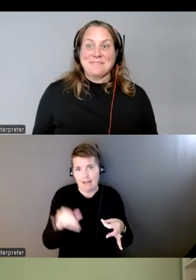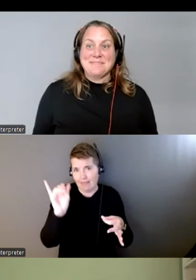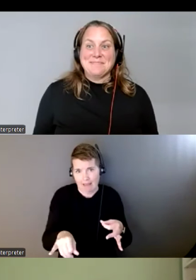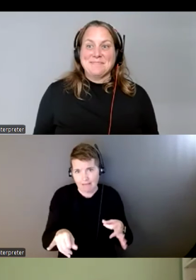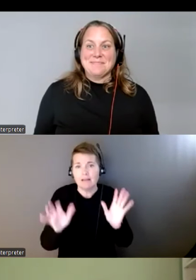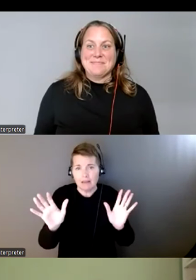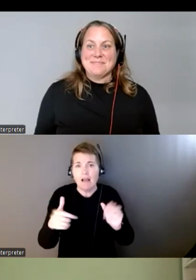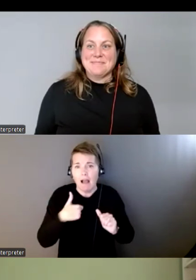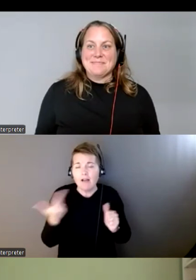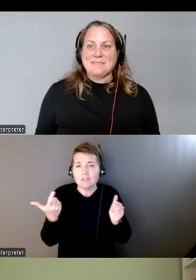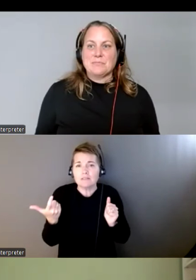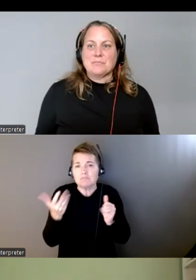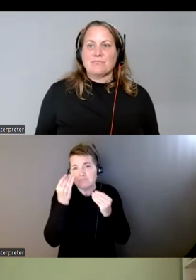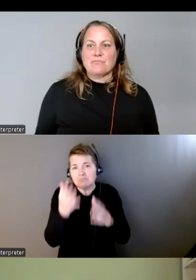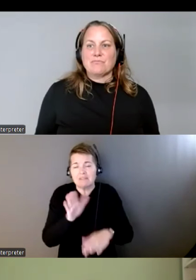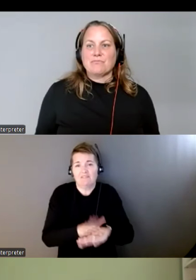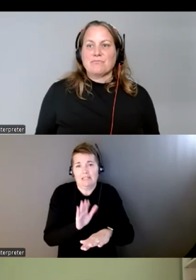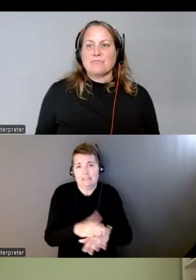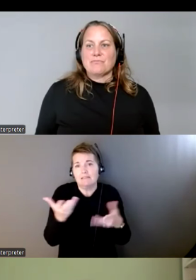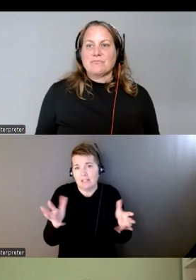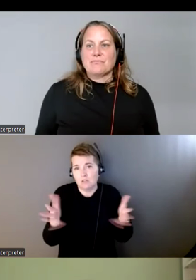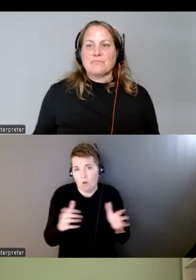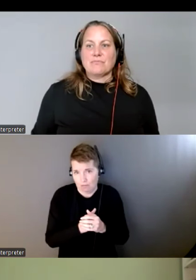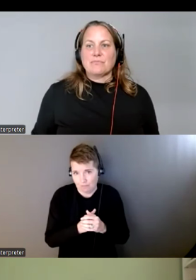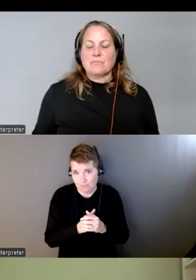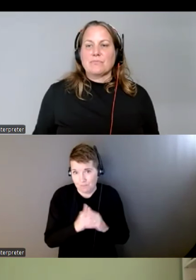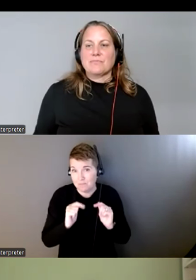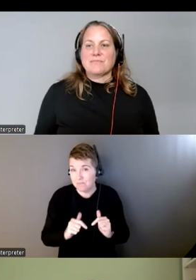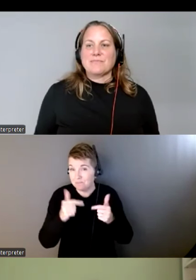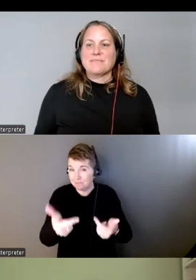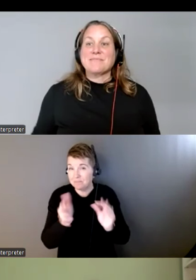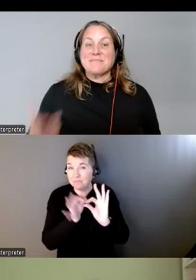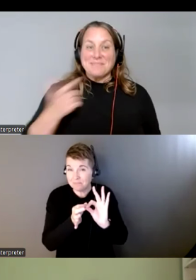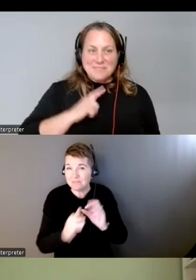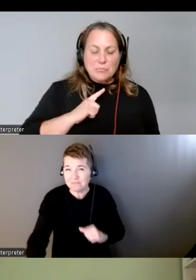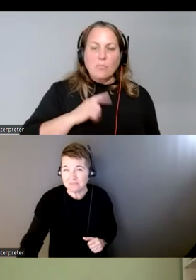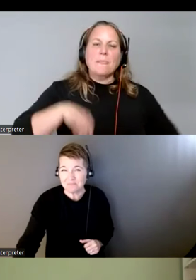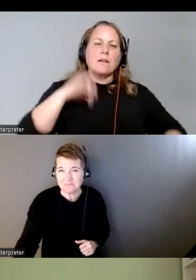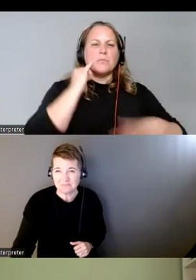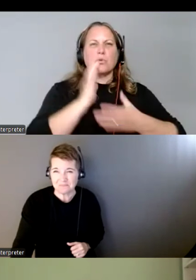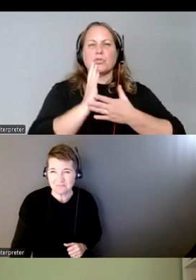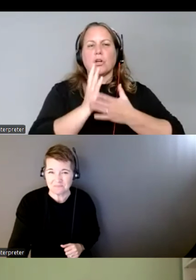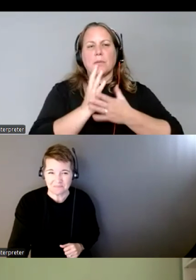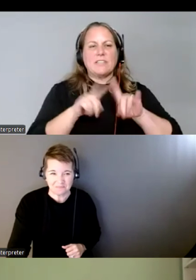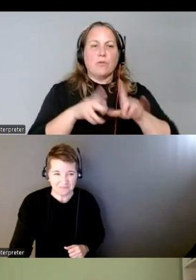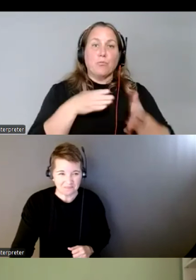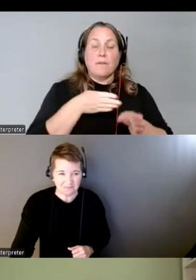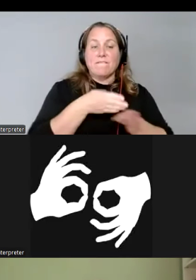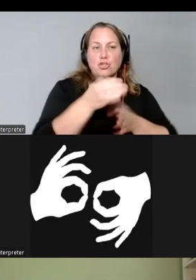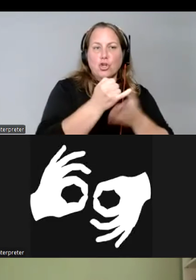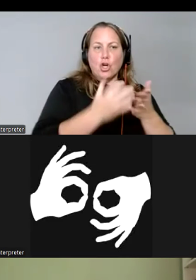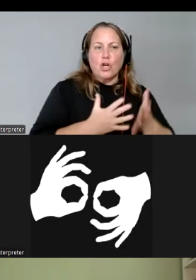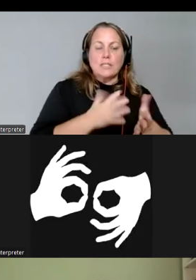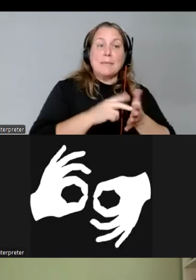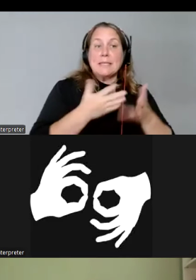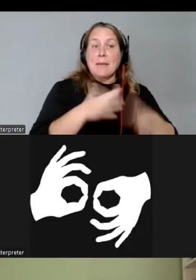So when we say, individual professional artists, a professional artist is someone who has developed their skills through training and